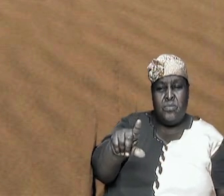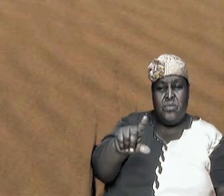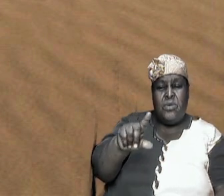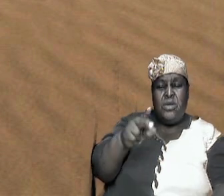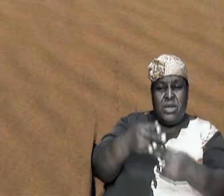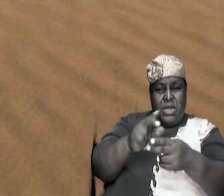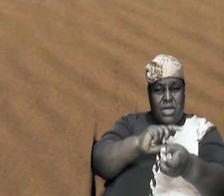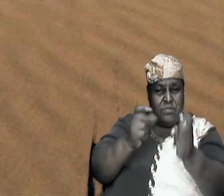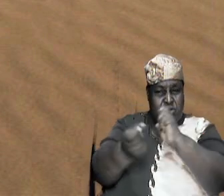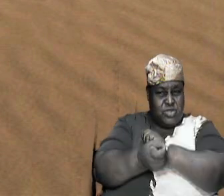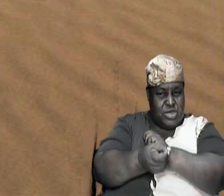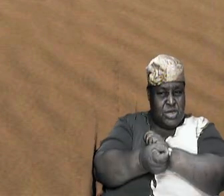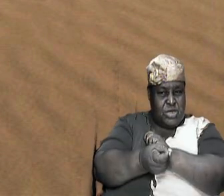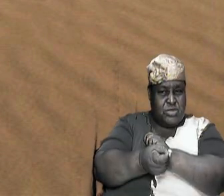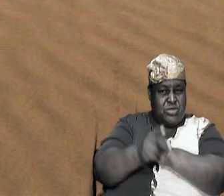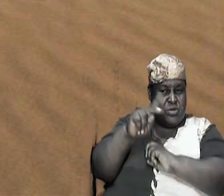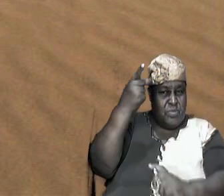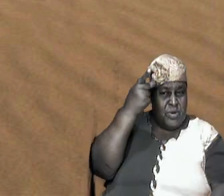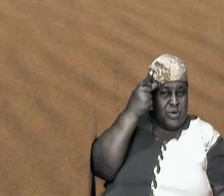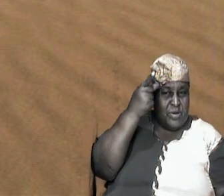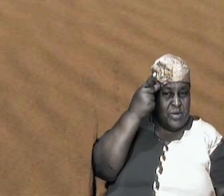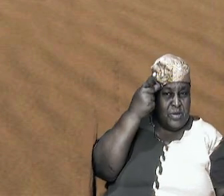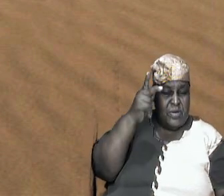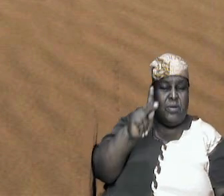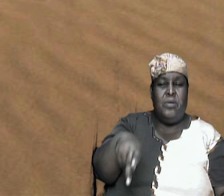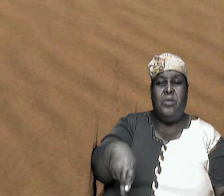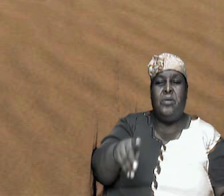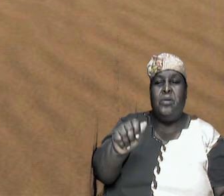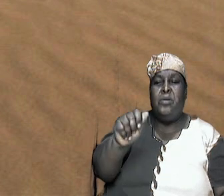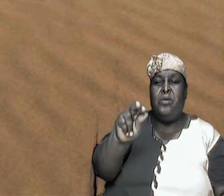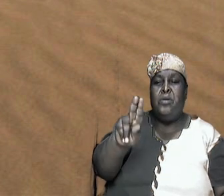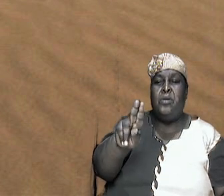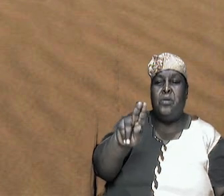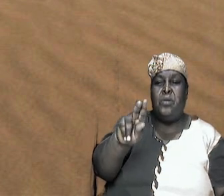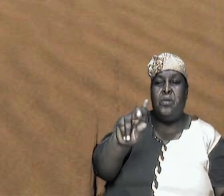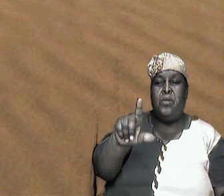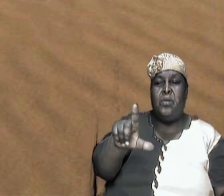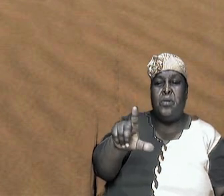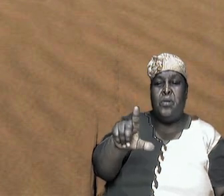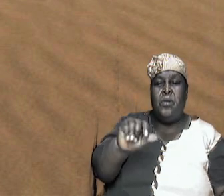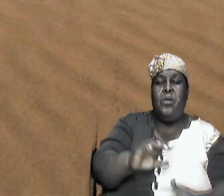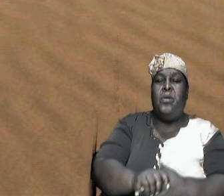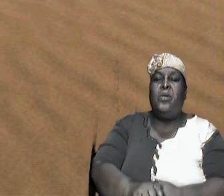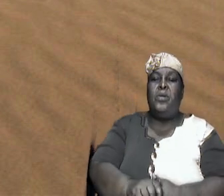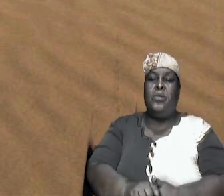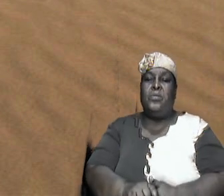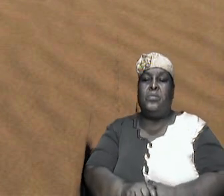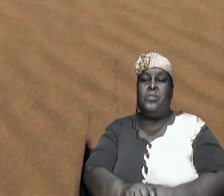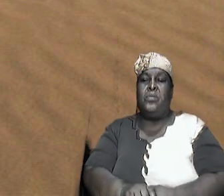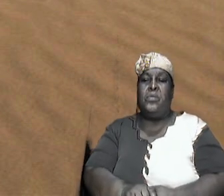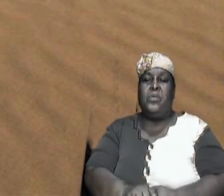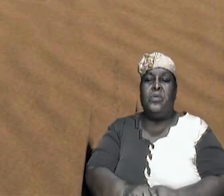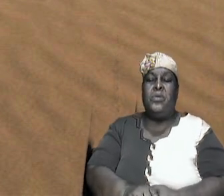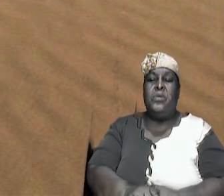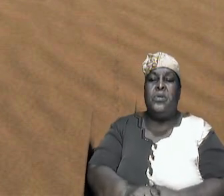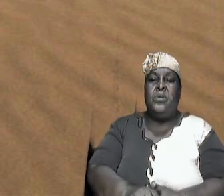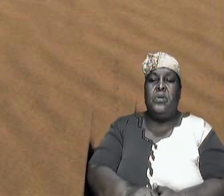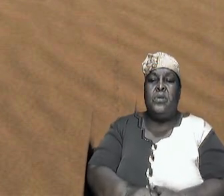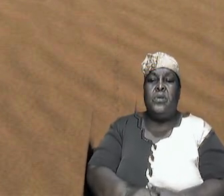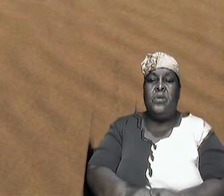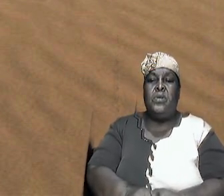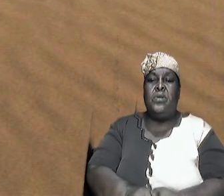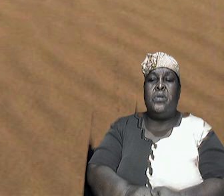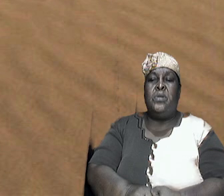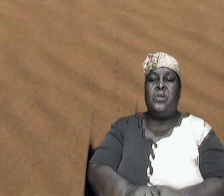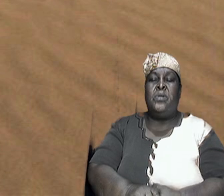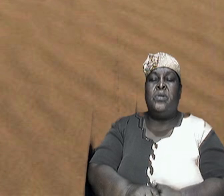or a little over quarter of the New Testament. So he went and he sought for Saul, or Paul